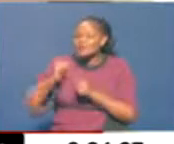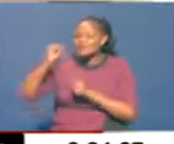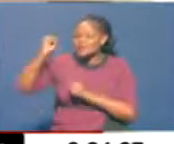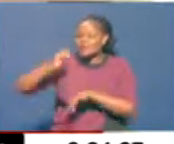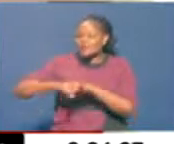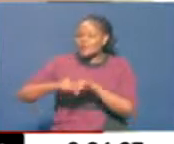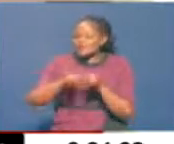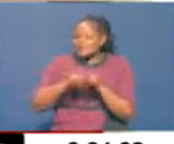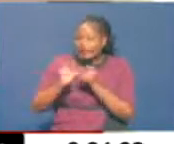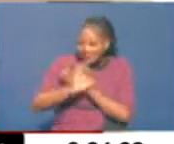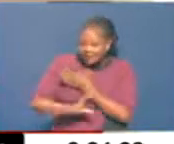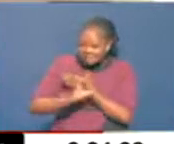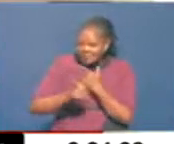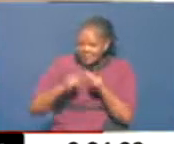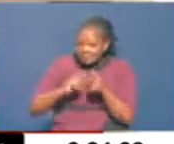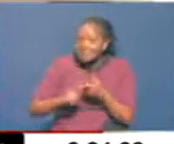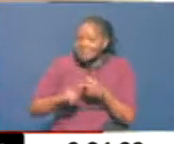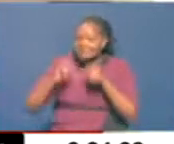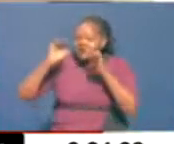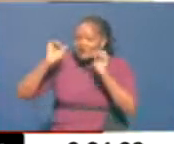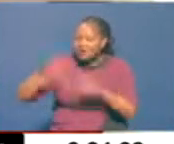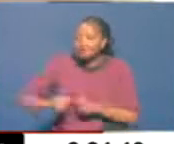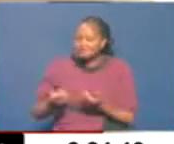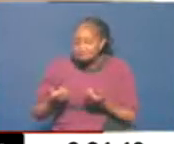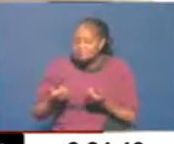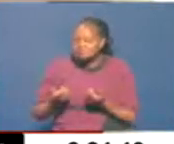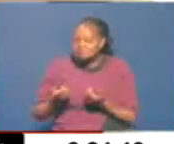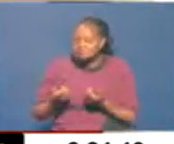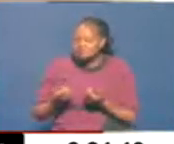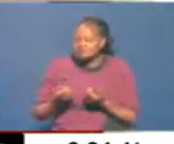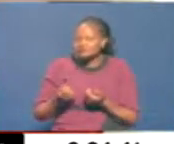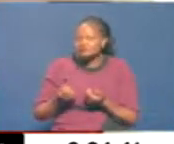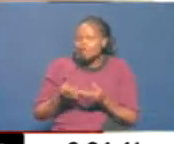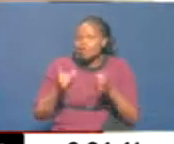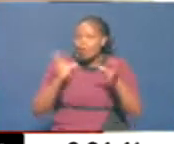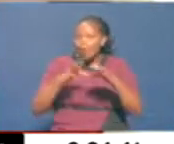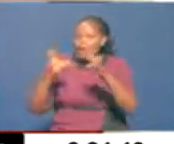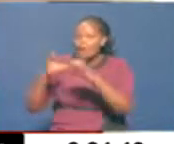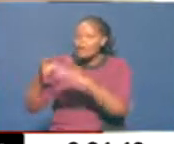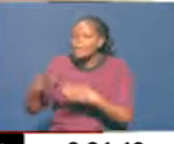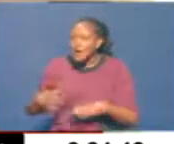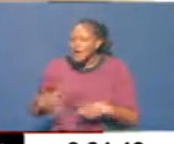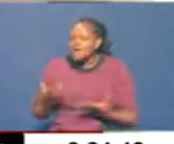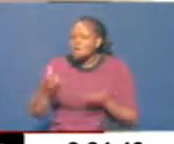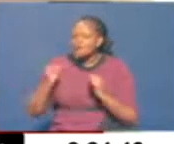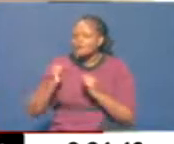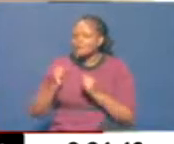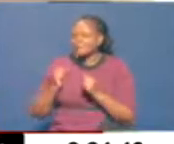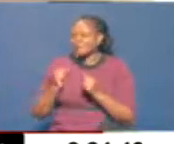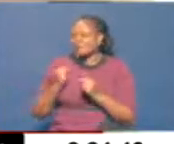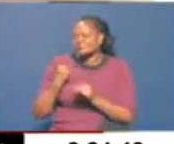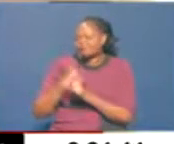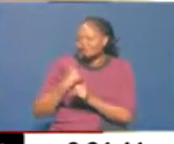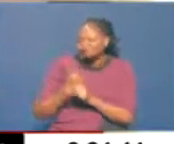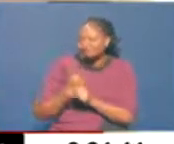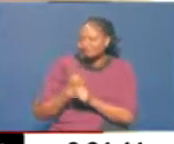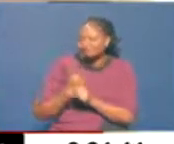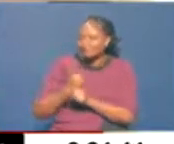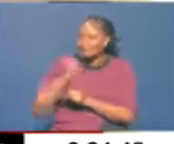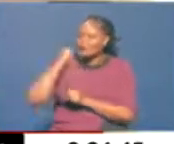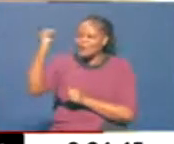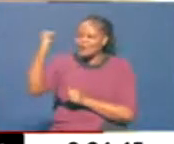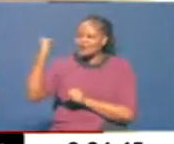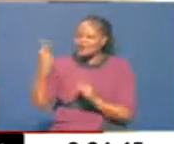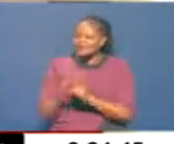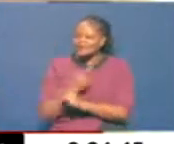country, then if we can stem, you know, the groupings of people during that time, if we can conduct our politicking in a different